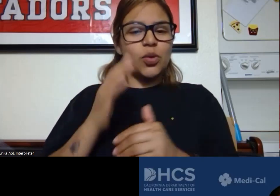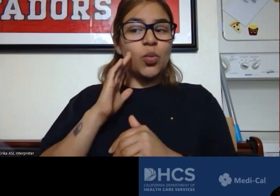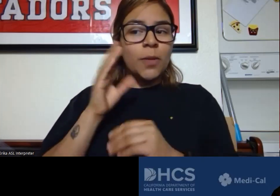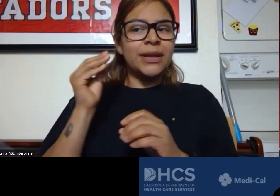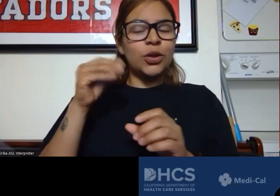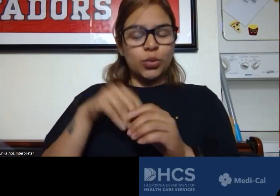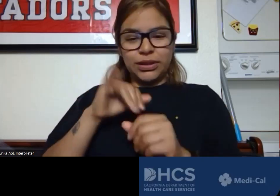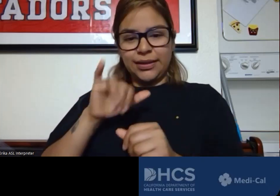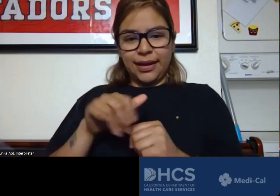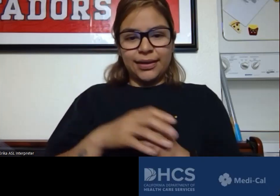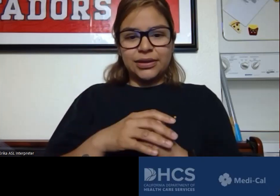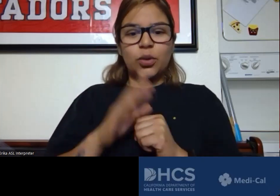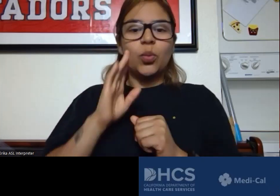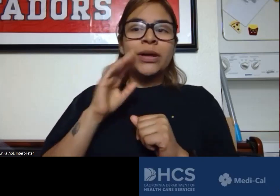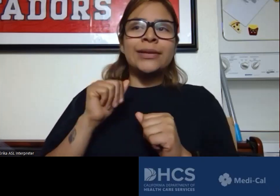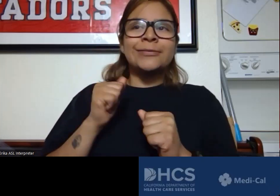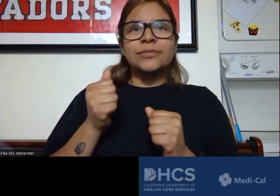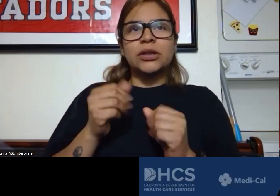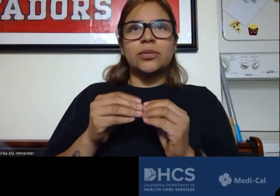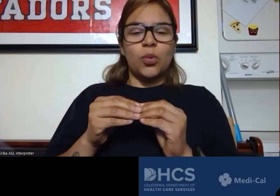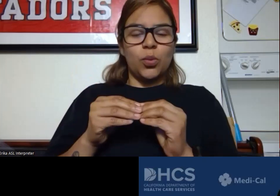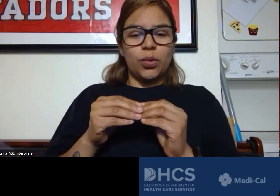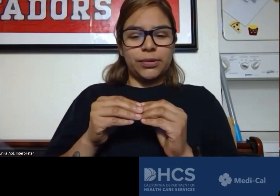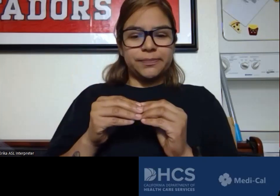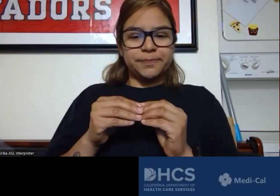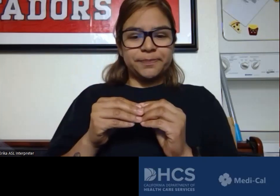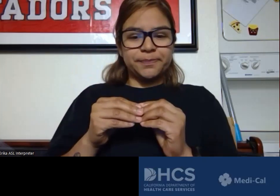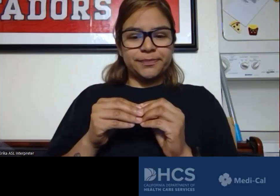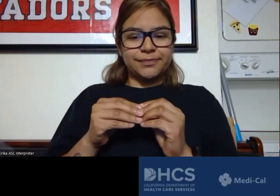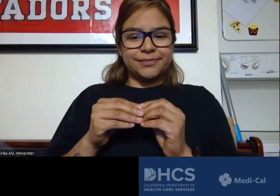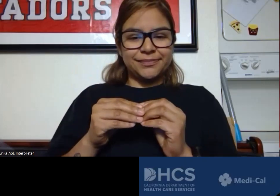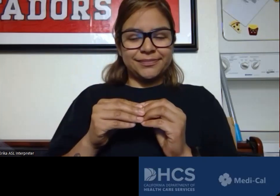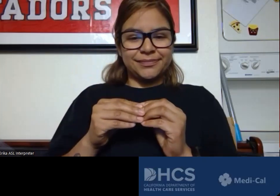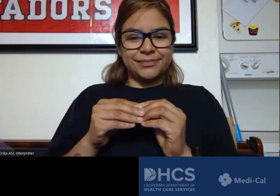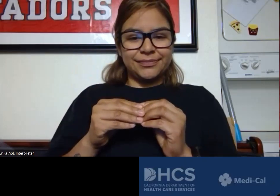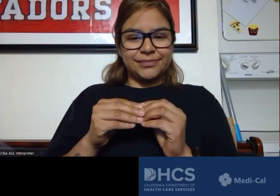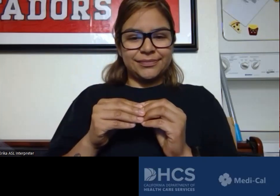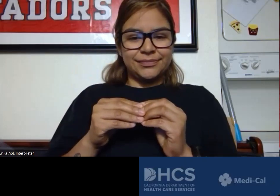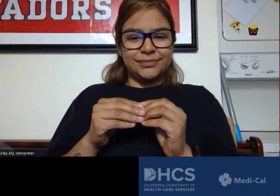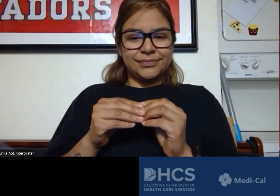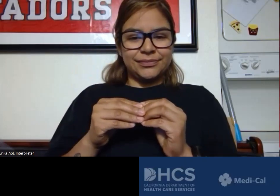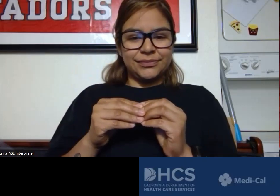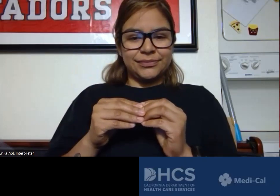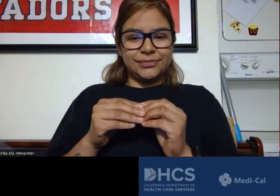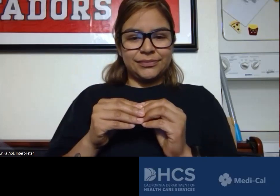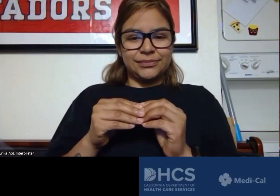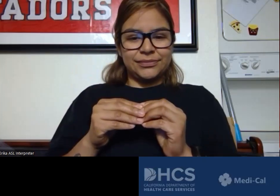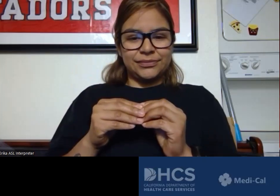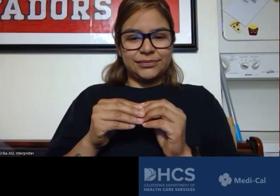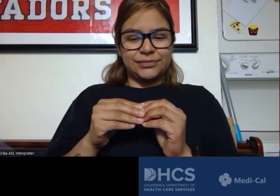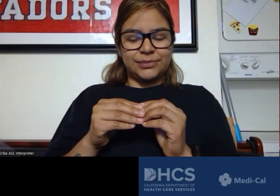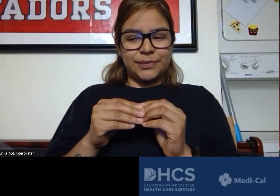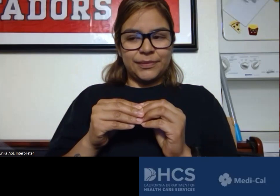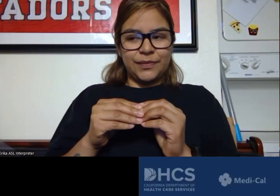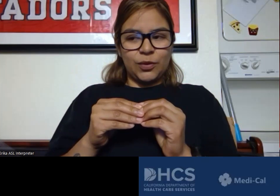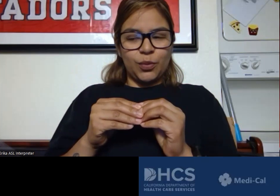as a standing agenda item as the DACLAC committee determines to continue doing